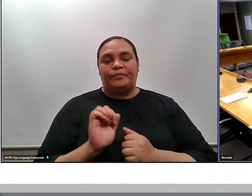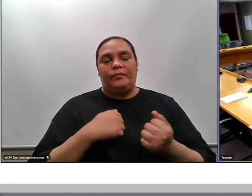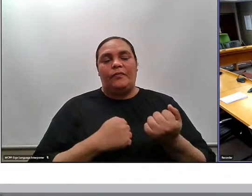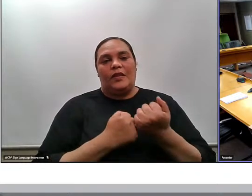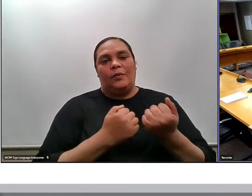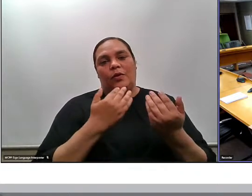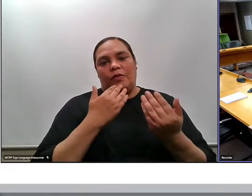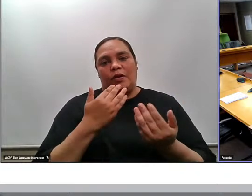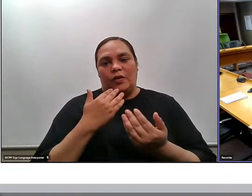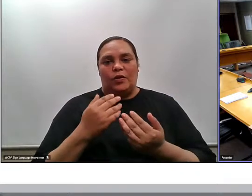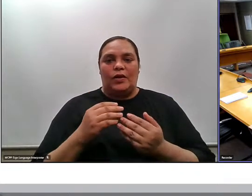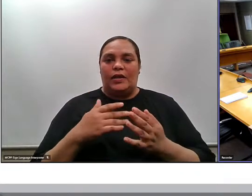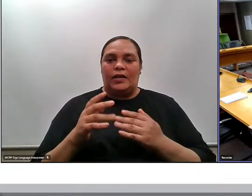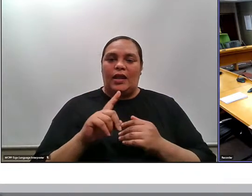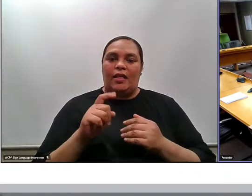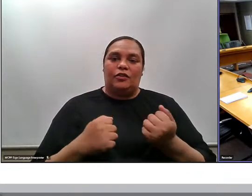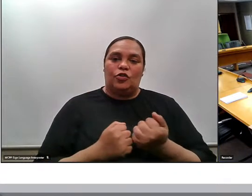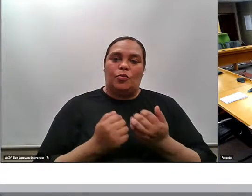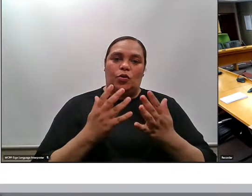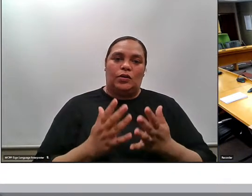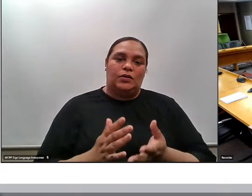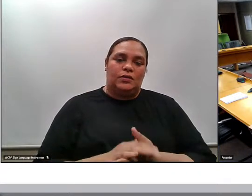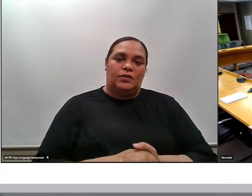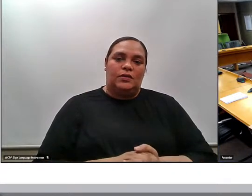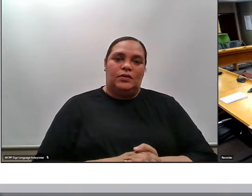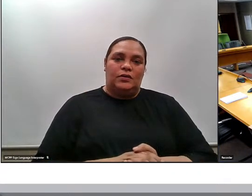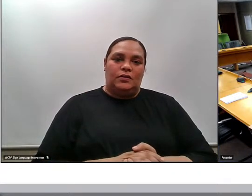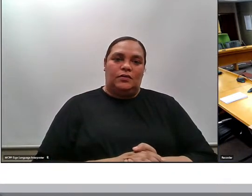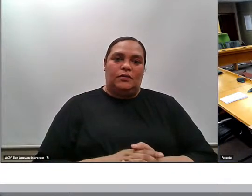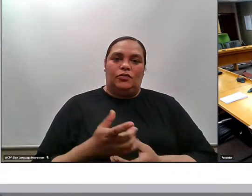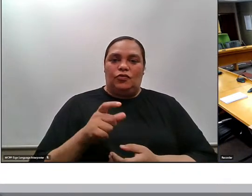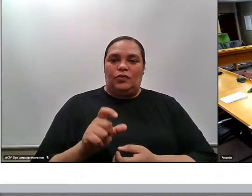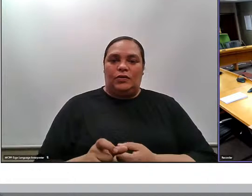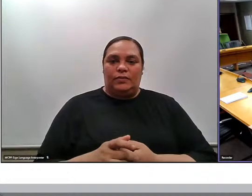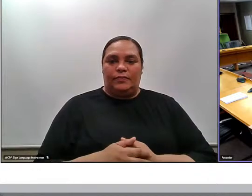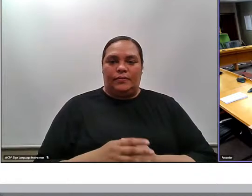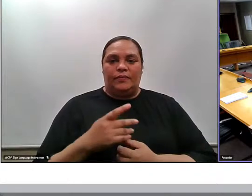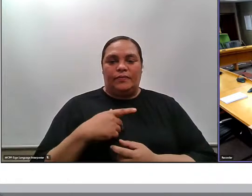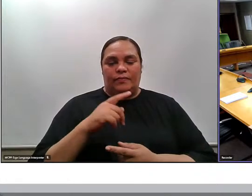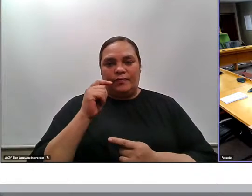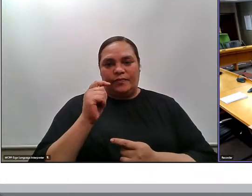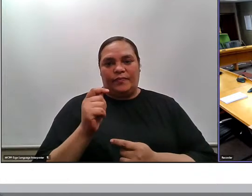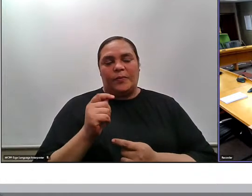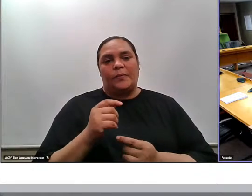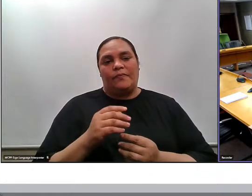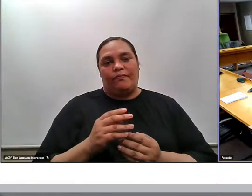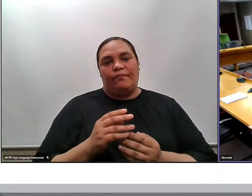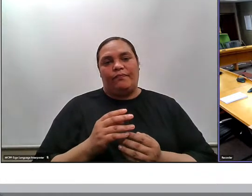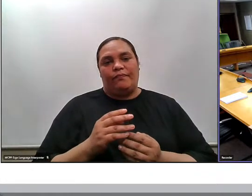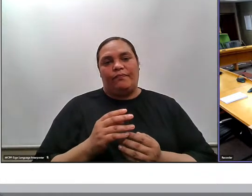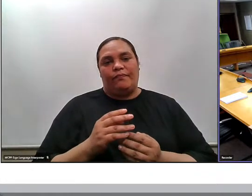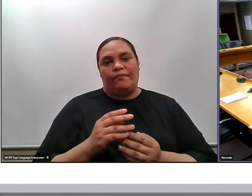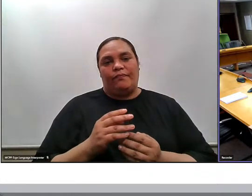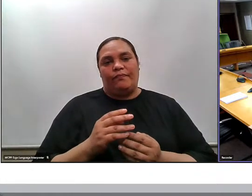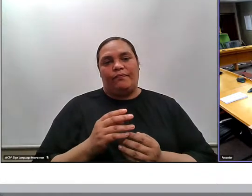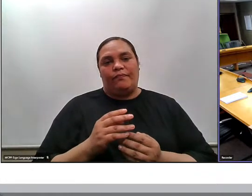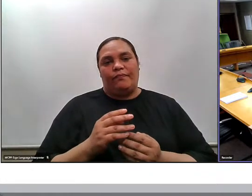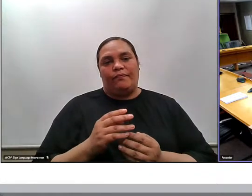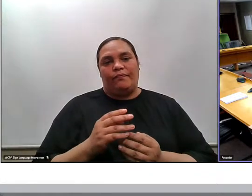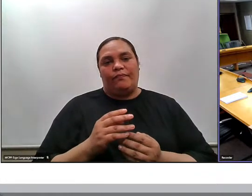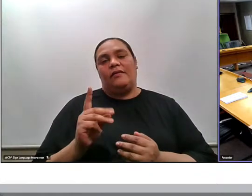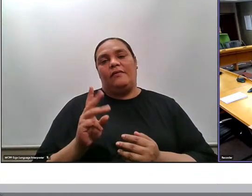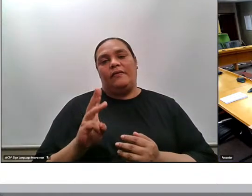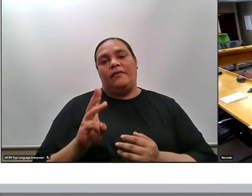Thank you. Any other supporters? Sorry, Chair. Thank you, Member. I recognize Member van der